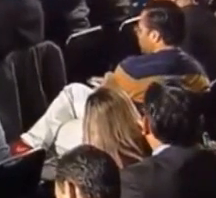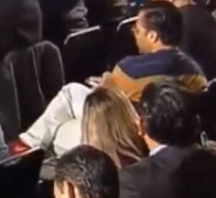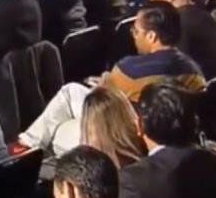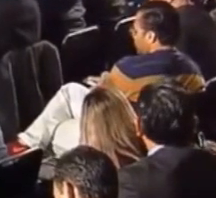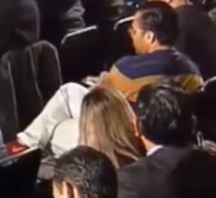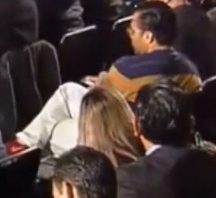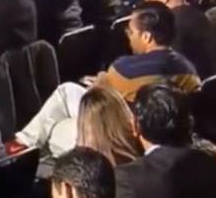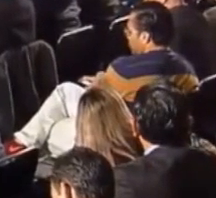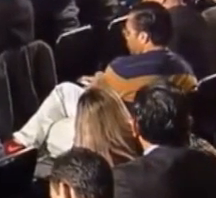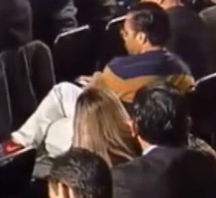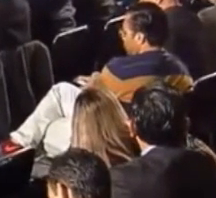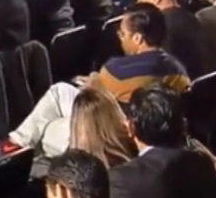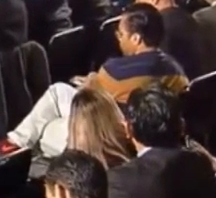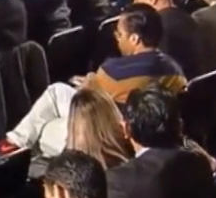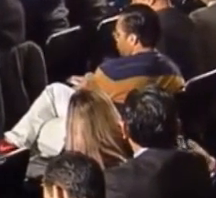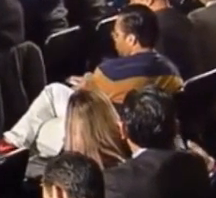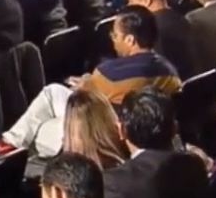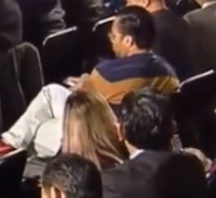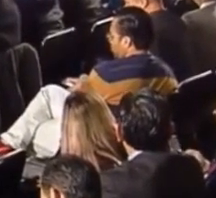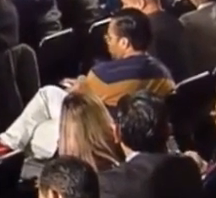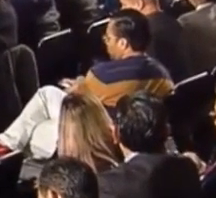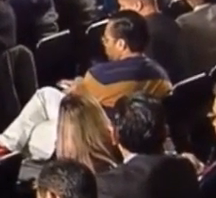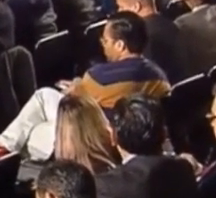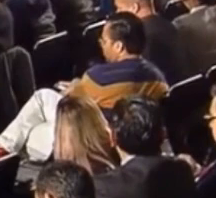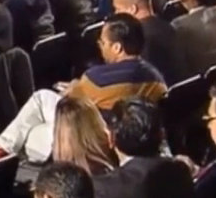and we want to ask you if it's correct